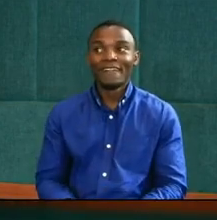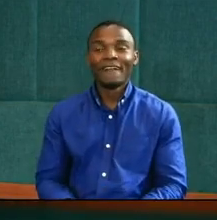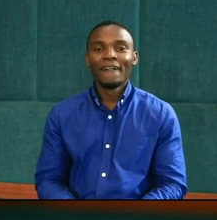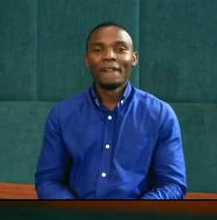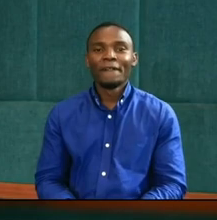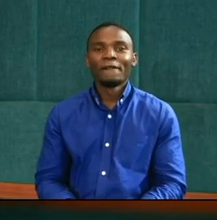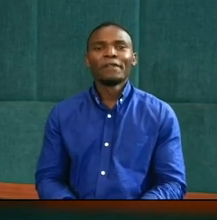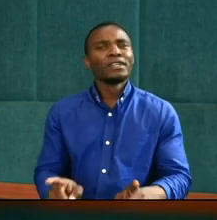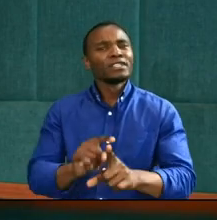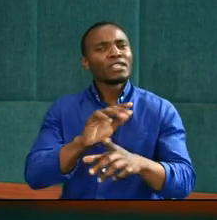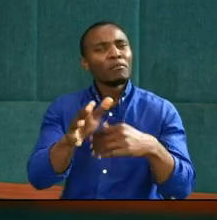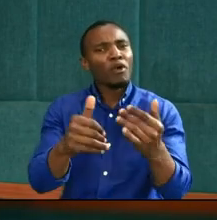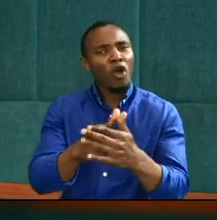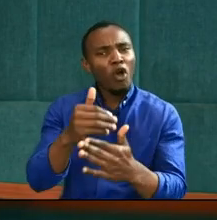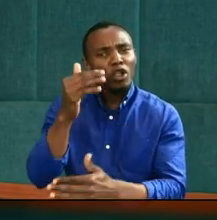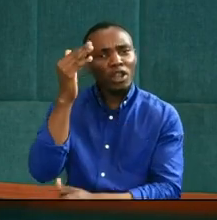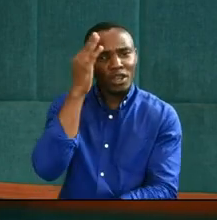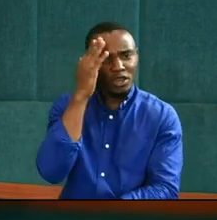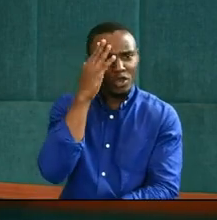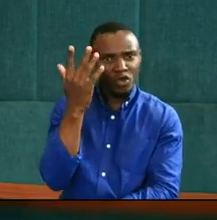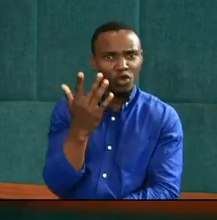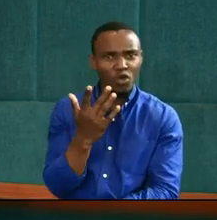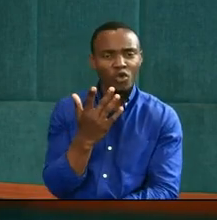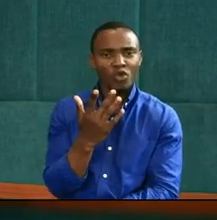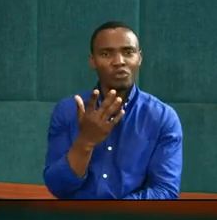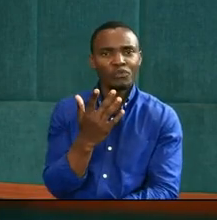Is it common knowledge among the 50 million?